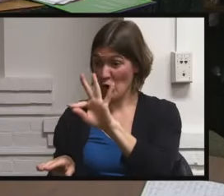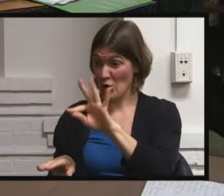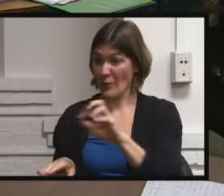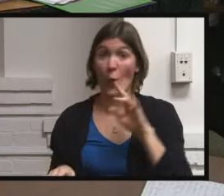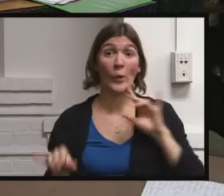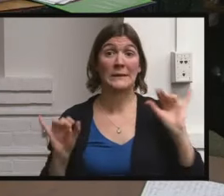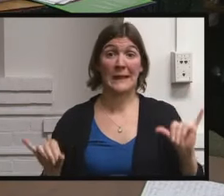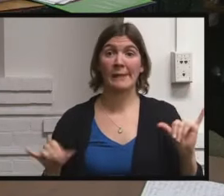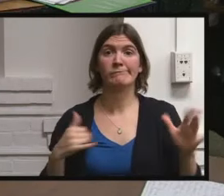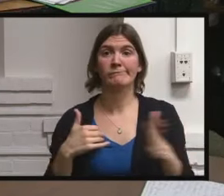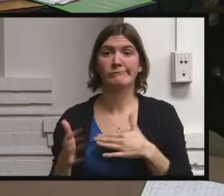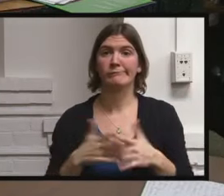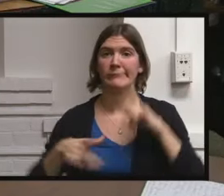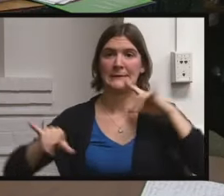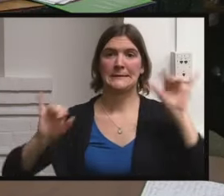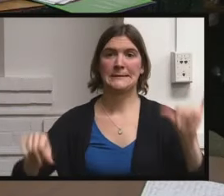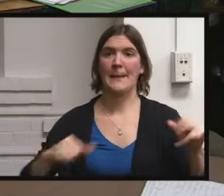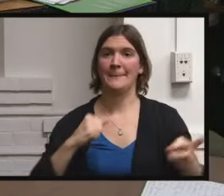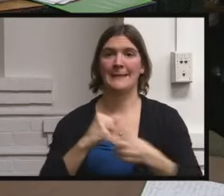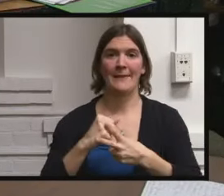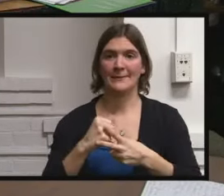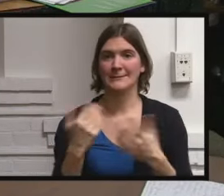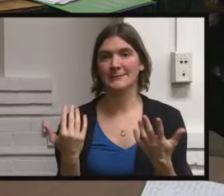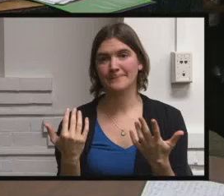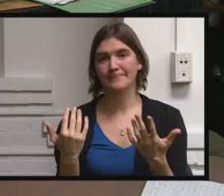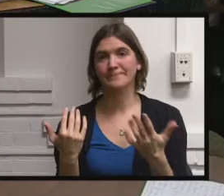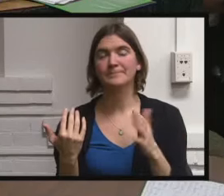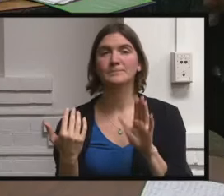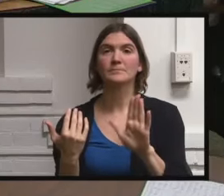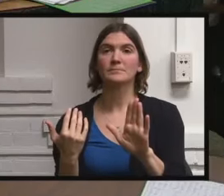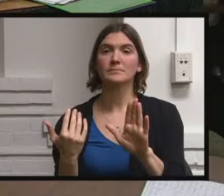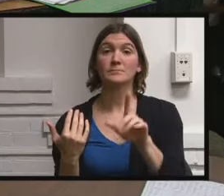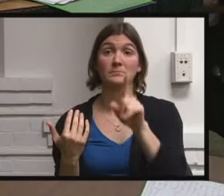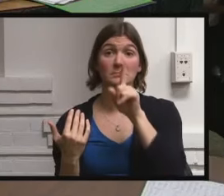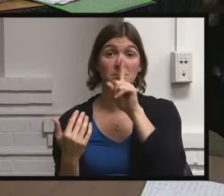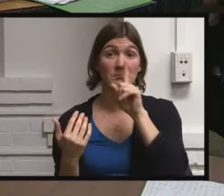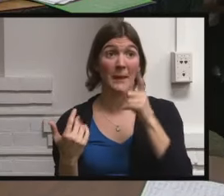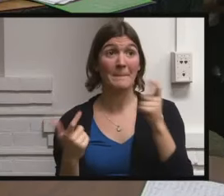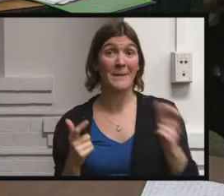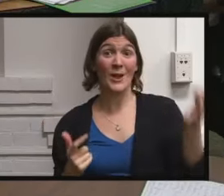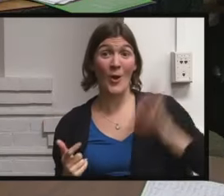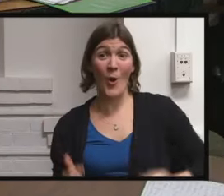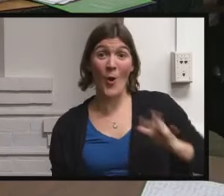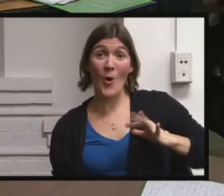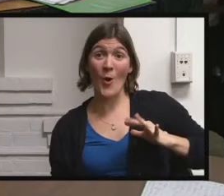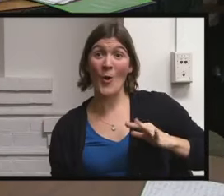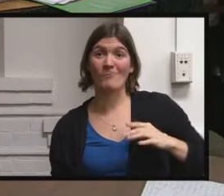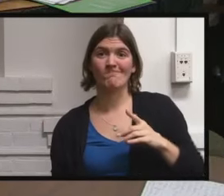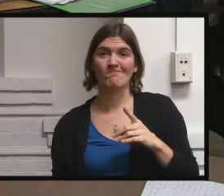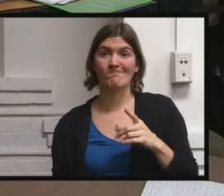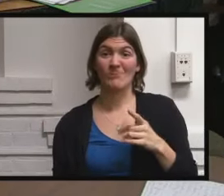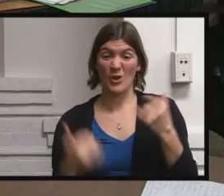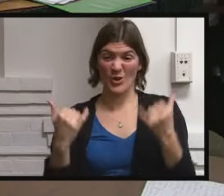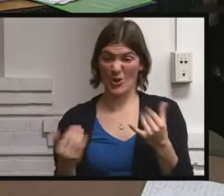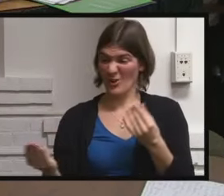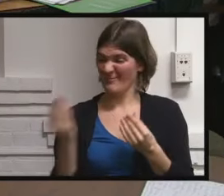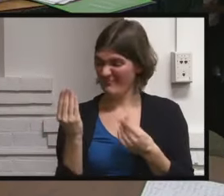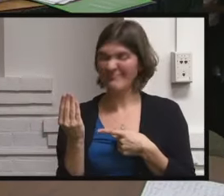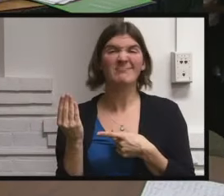quo budget, but certainly not substantial savings to be had under the current